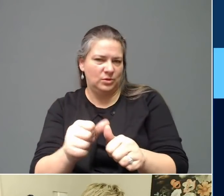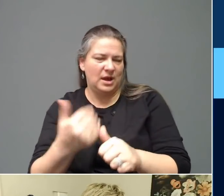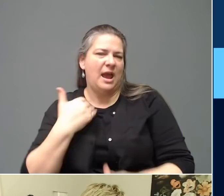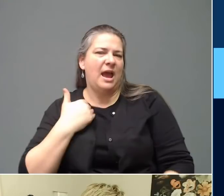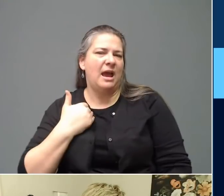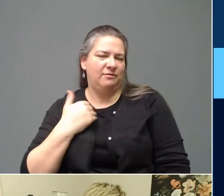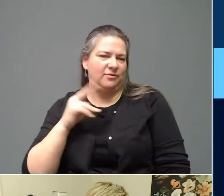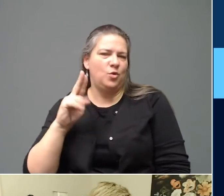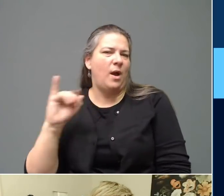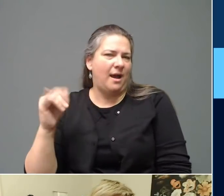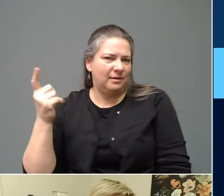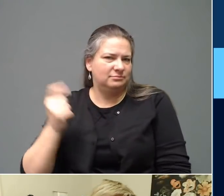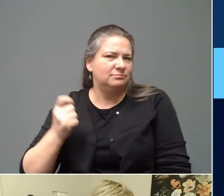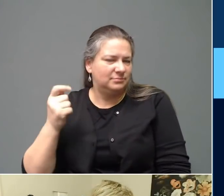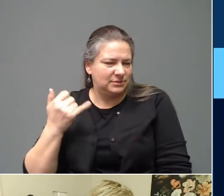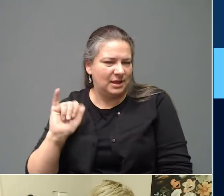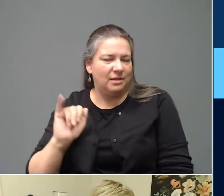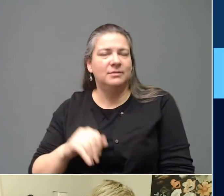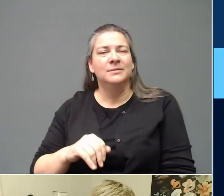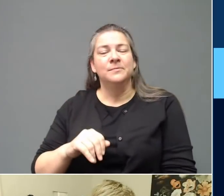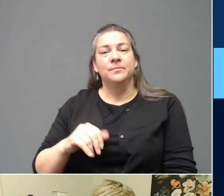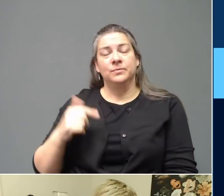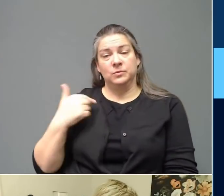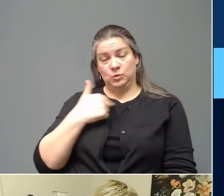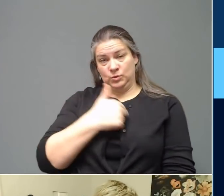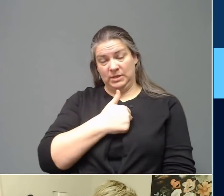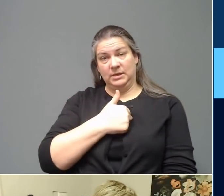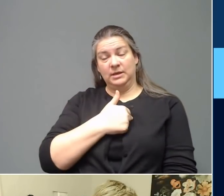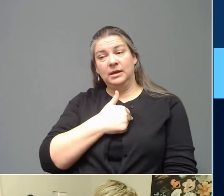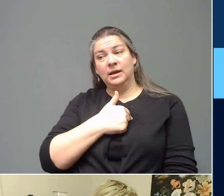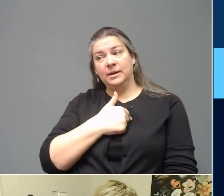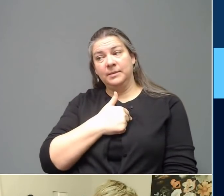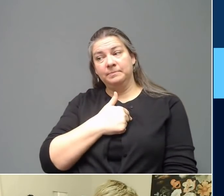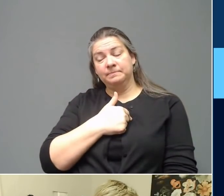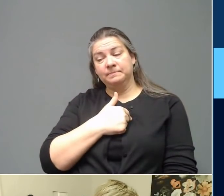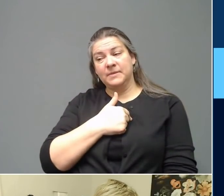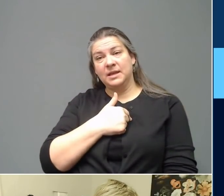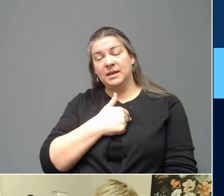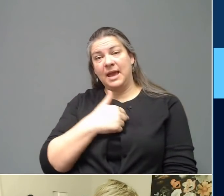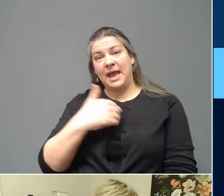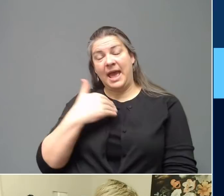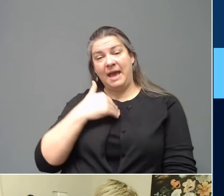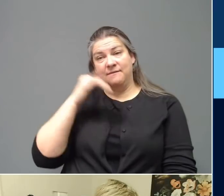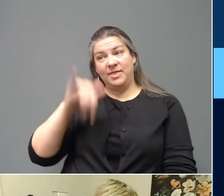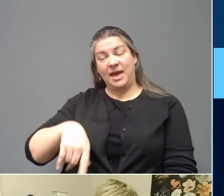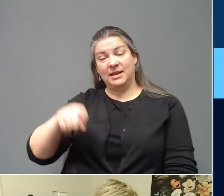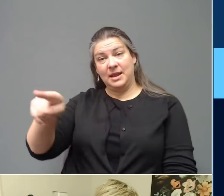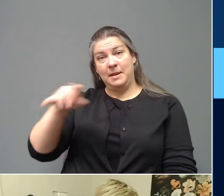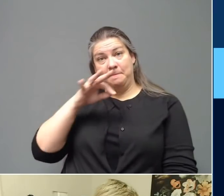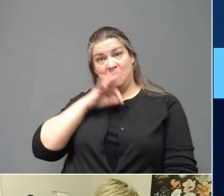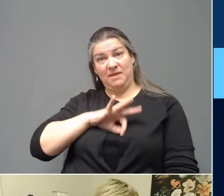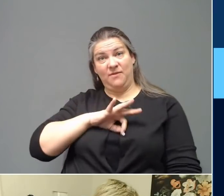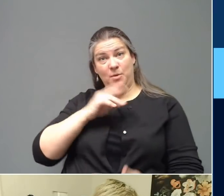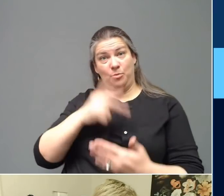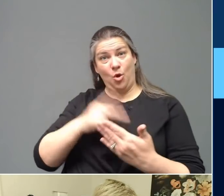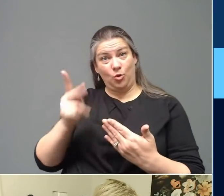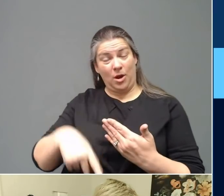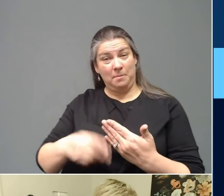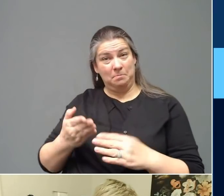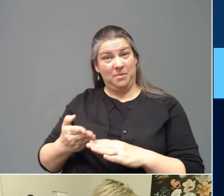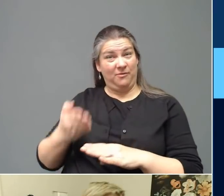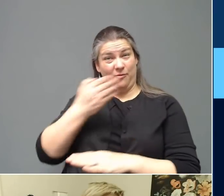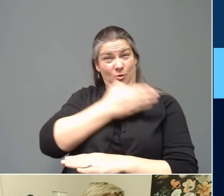We have an opportunity to regain the extended benefits program that we lost back at the beginning